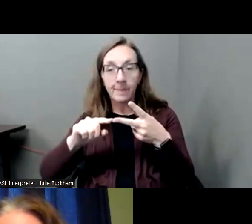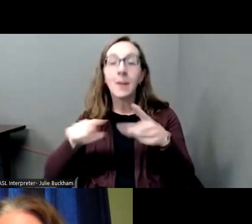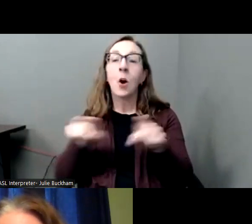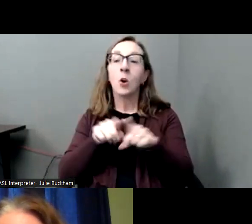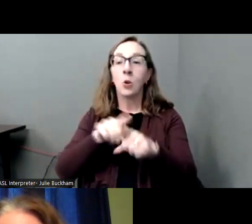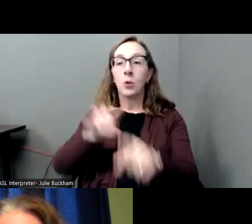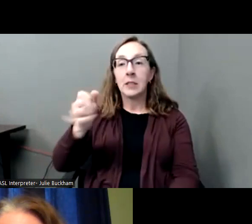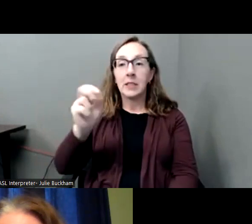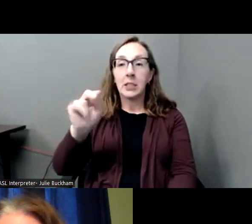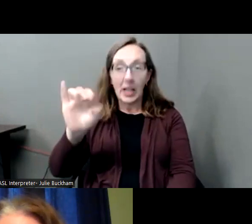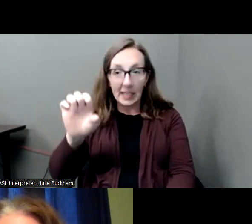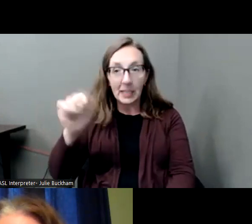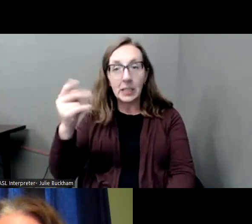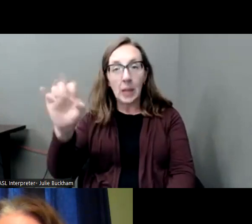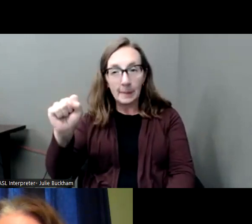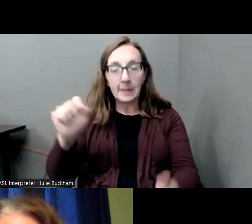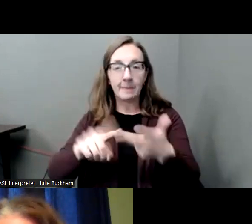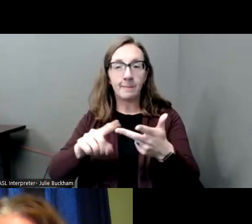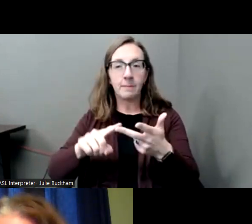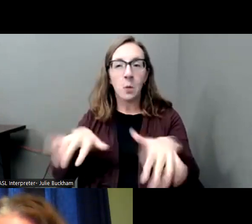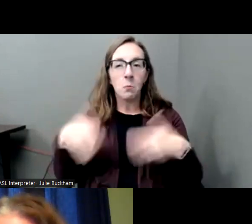James as our CART provider.